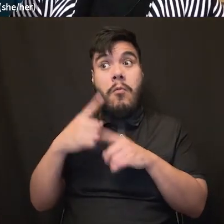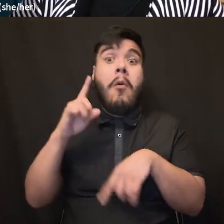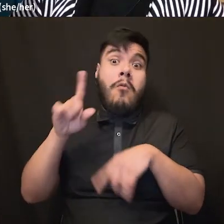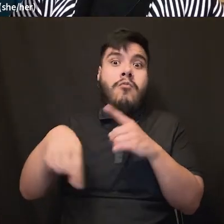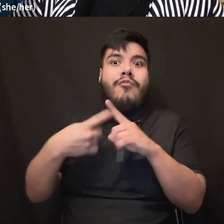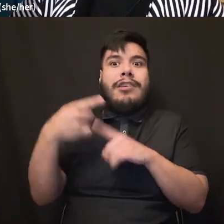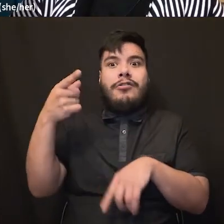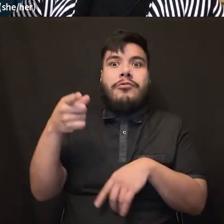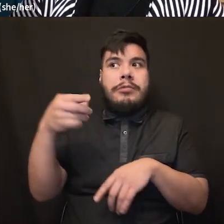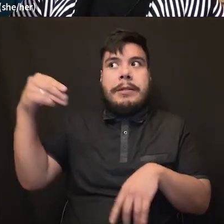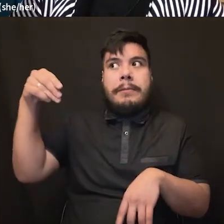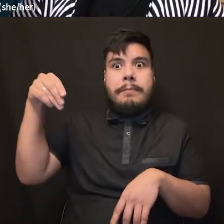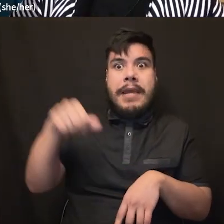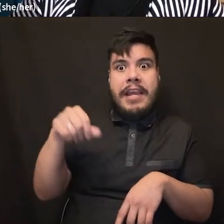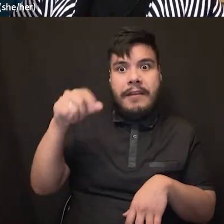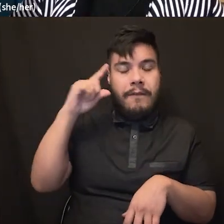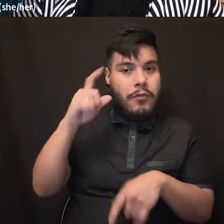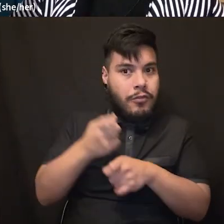Like at a certain point